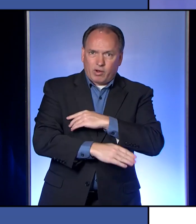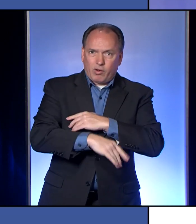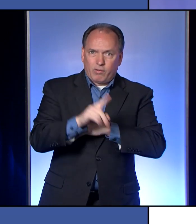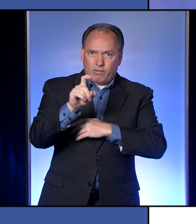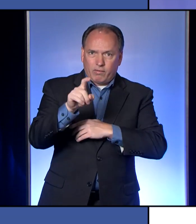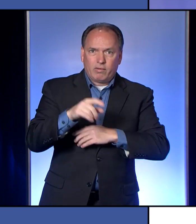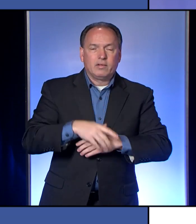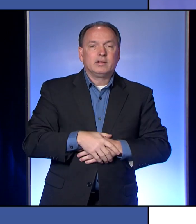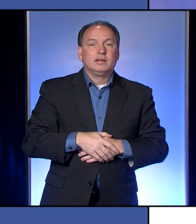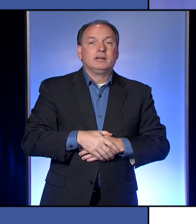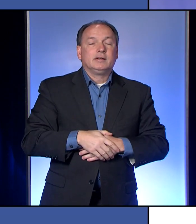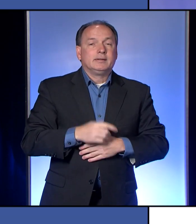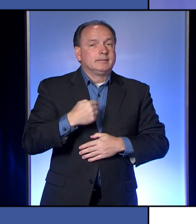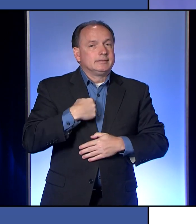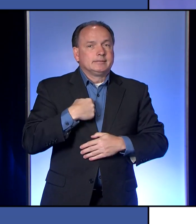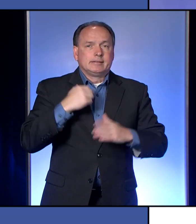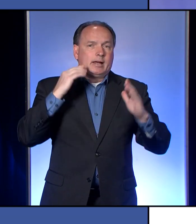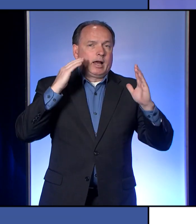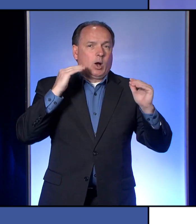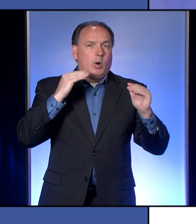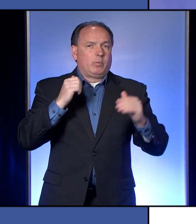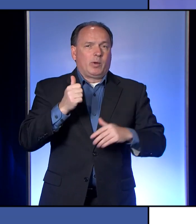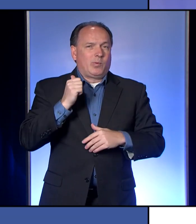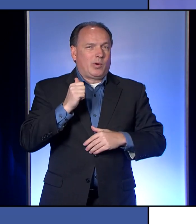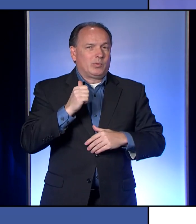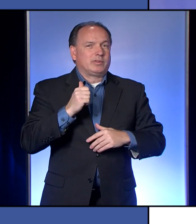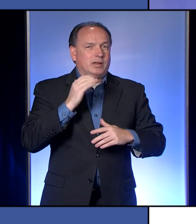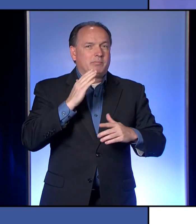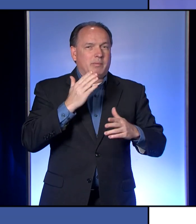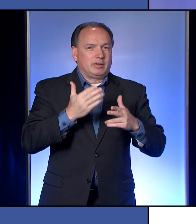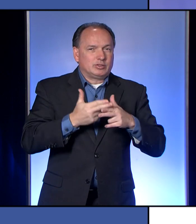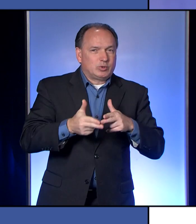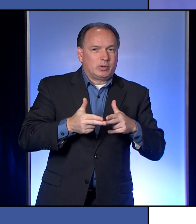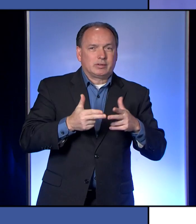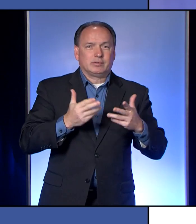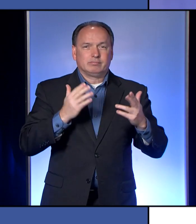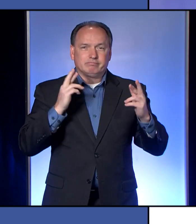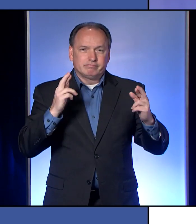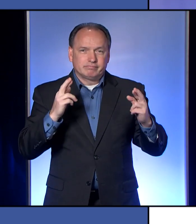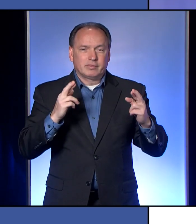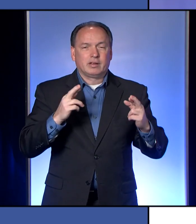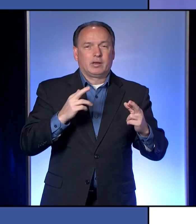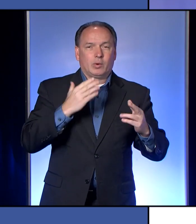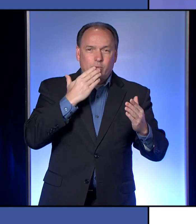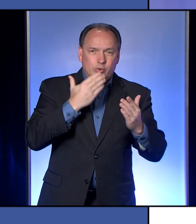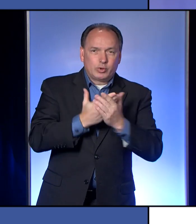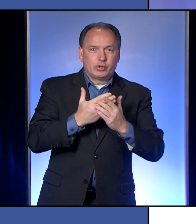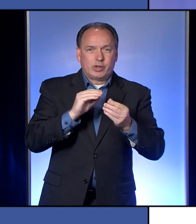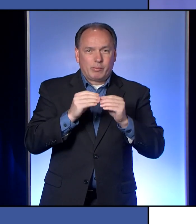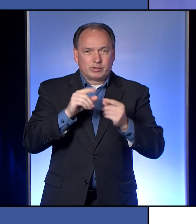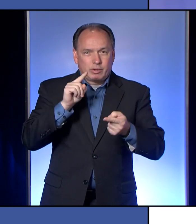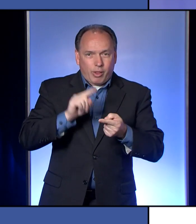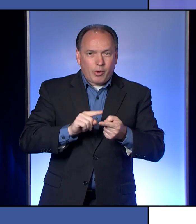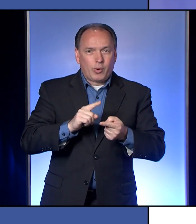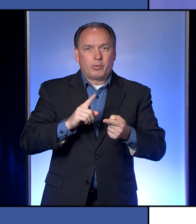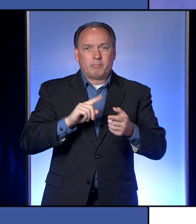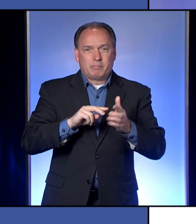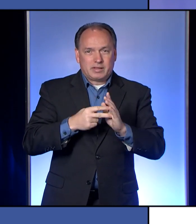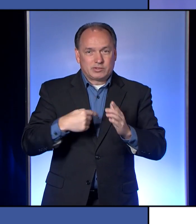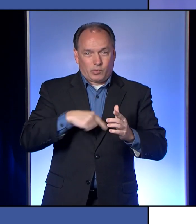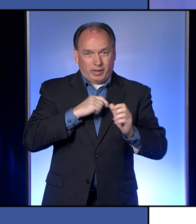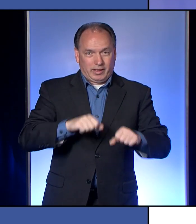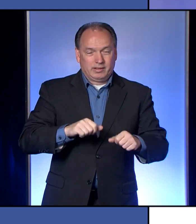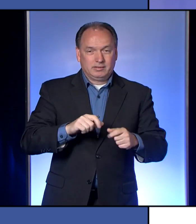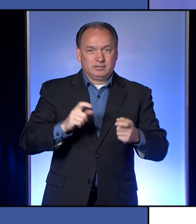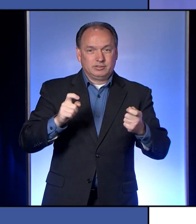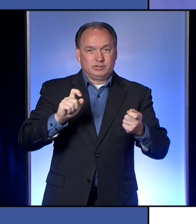I'm hopeful that it won't. I'm hopeful that Erie County will continue to do well with our numbers and that we will be one of those communities who